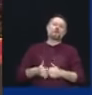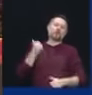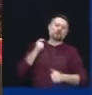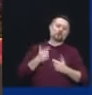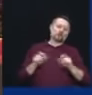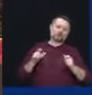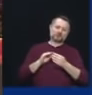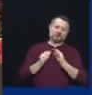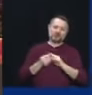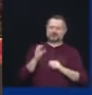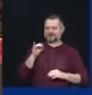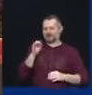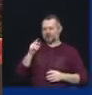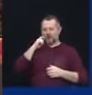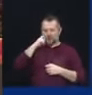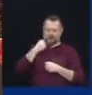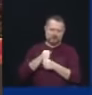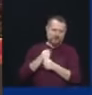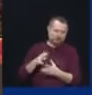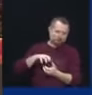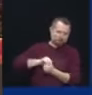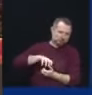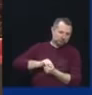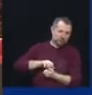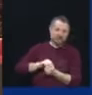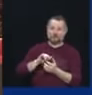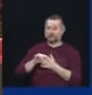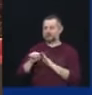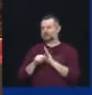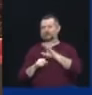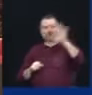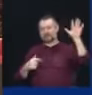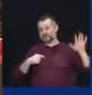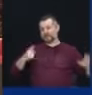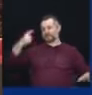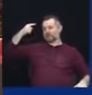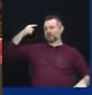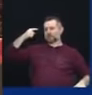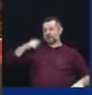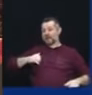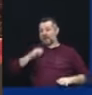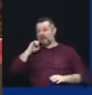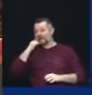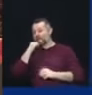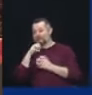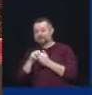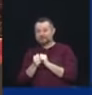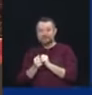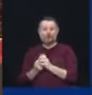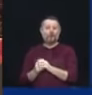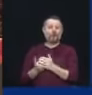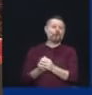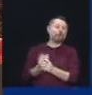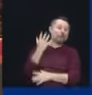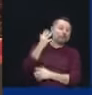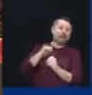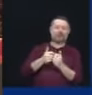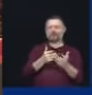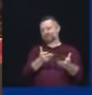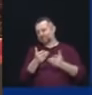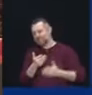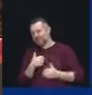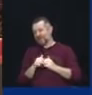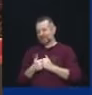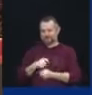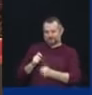in the country. So those apples and how they are grown and how they get to us, how they are turned into cider, and how they